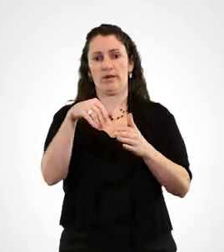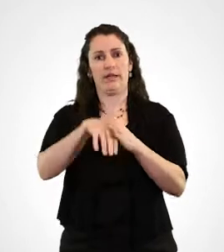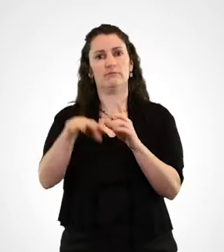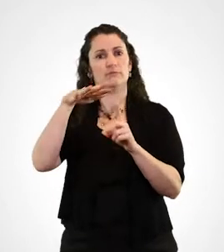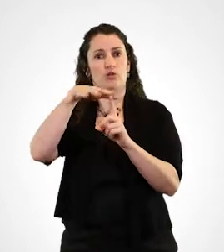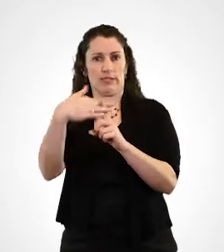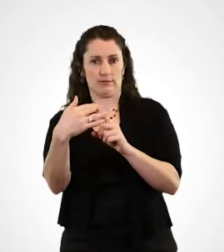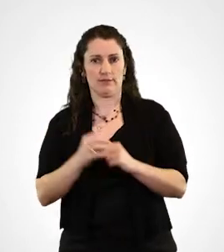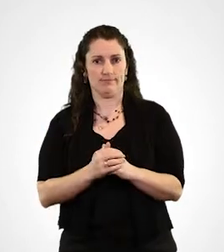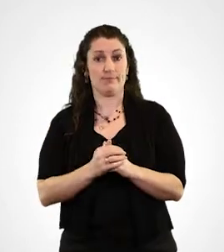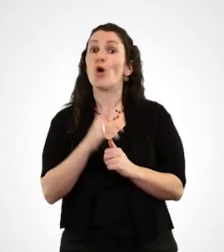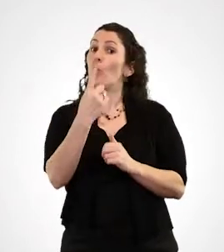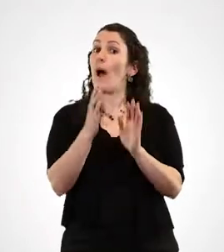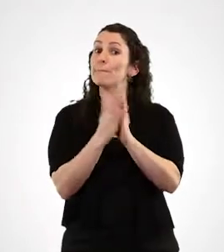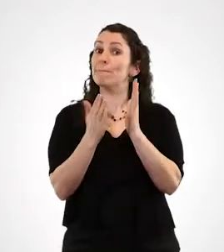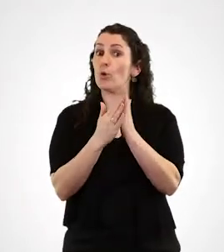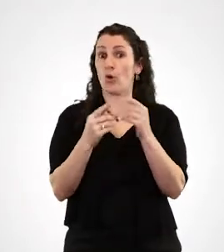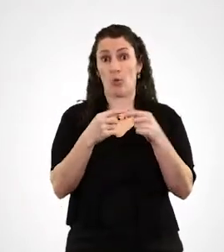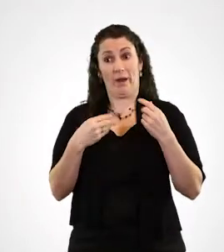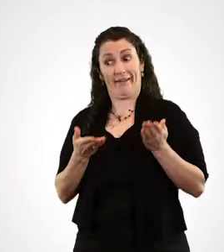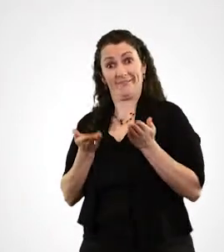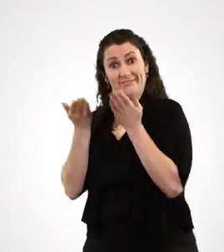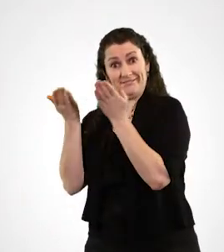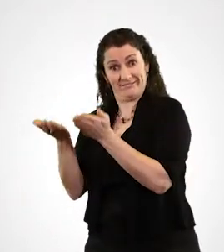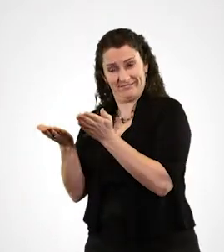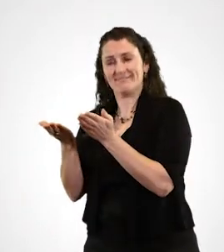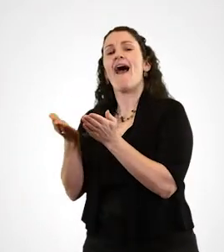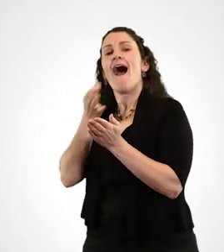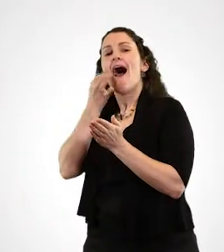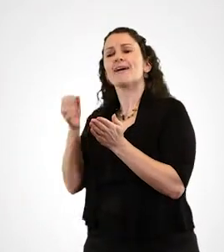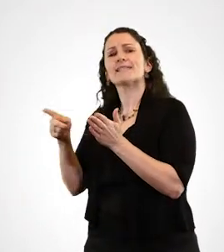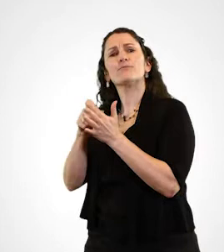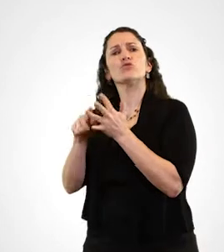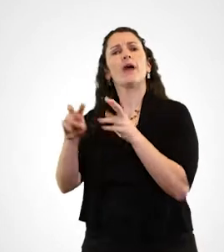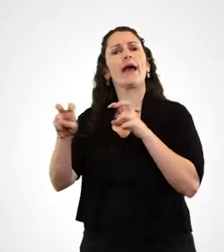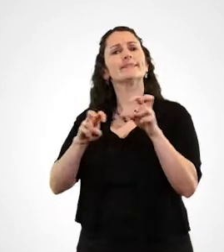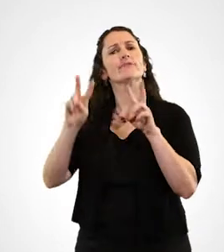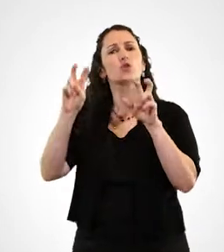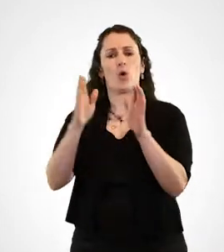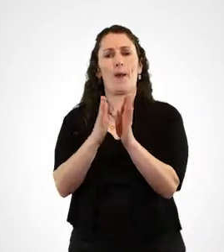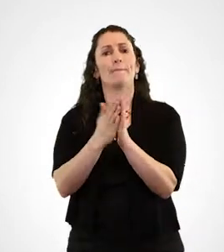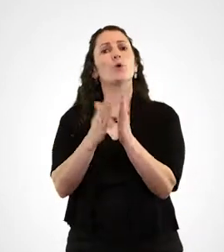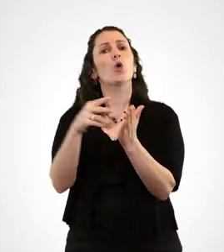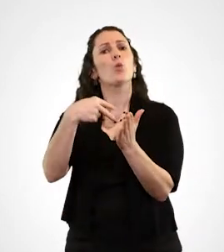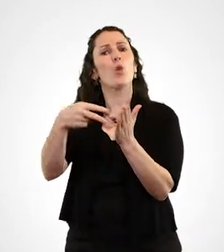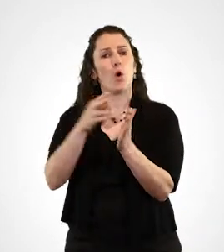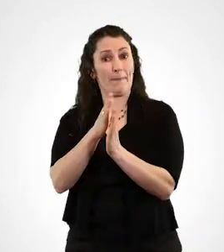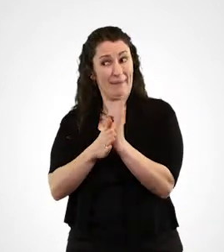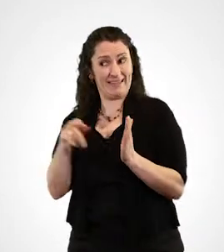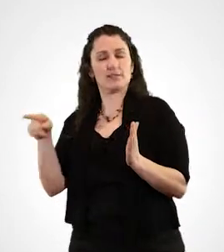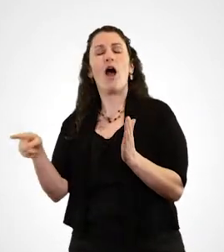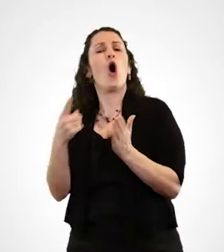that we read to them, and we asked them to do a book walk. That is, just look at the pictures and tell us about the